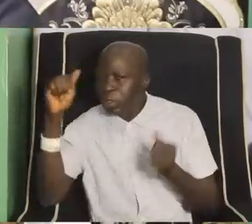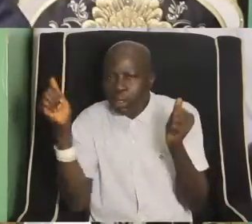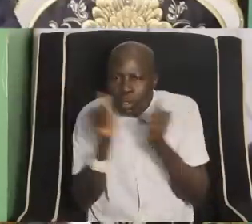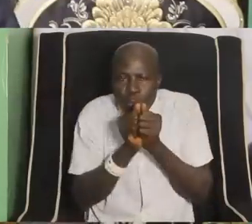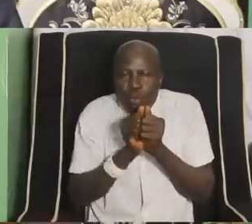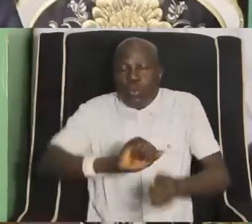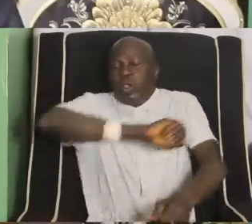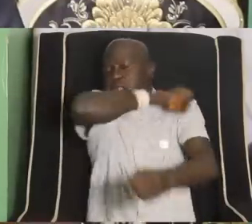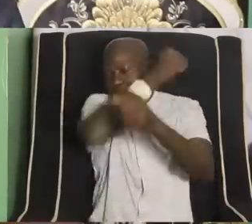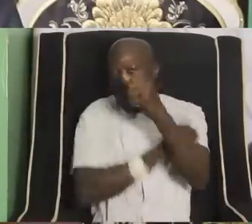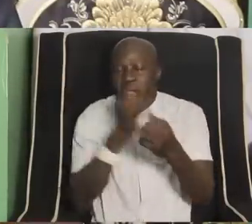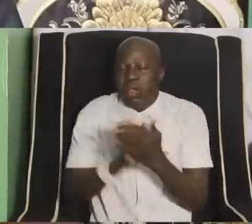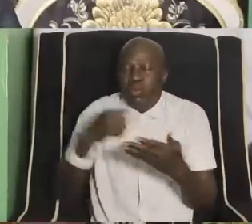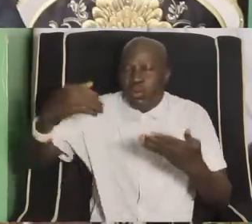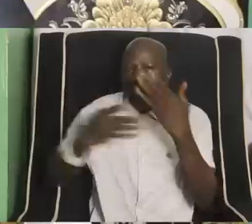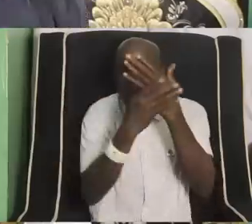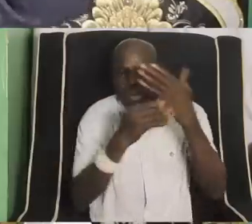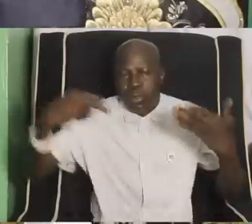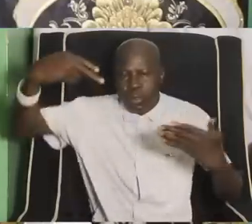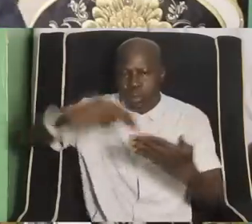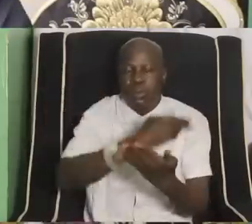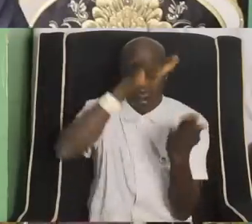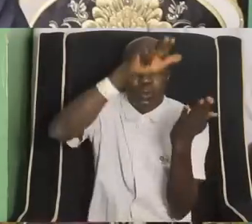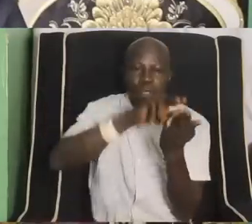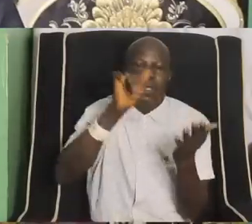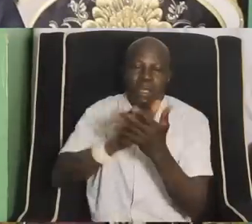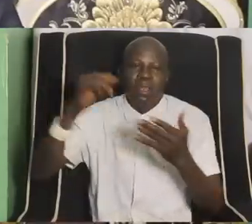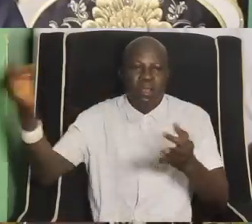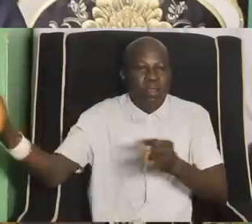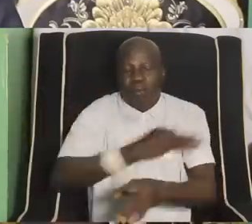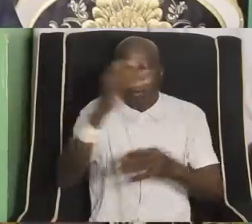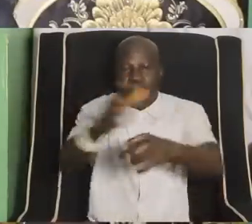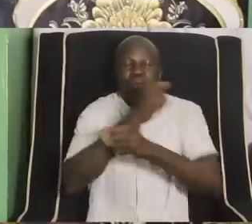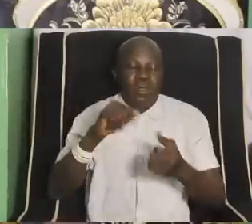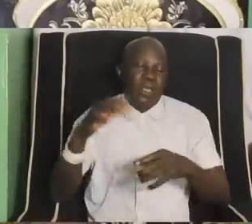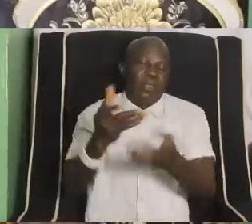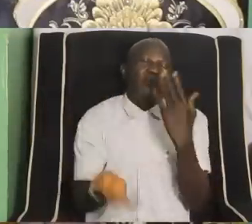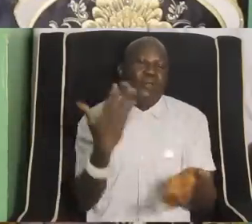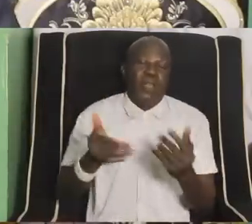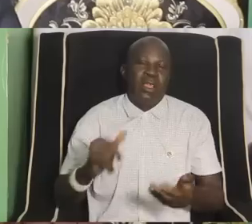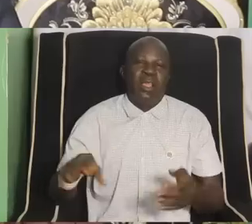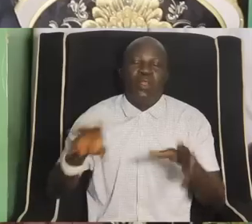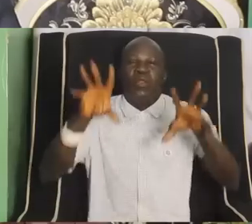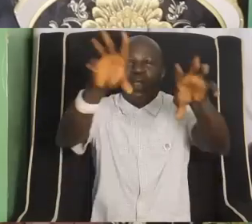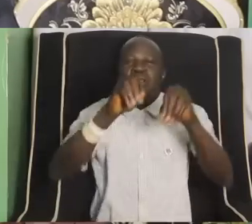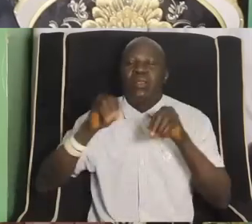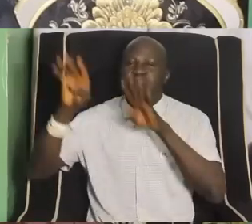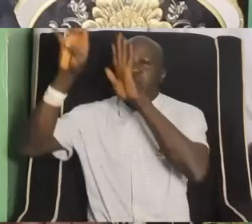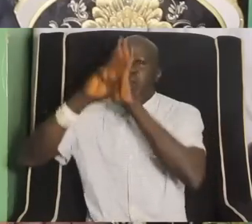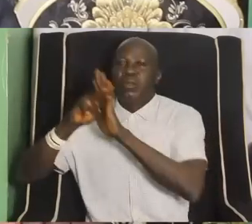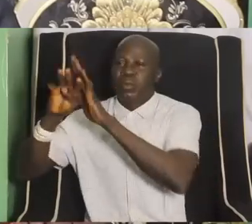odu agutan. By the power of the blood of the lamb. Agbara yen ko gbina. That force will catch fire. Wara anuba. You obtain mercy. Yes, Oluwa